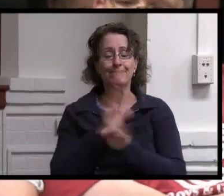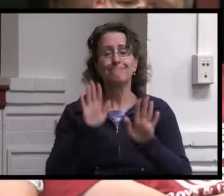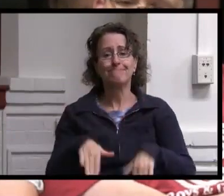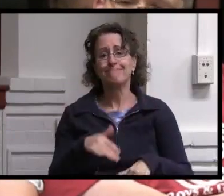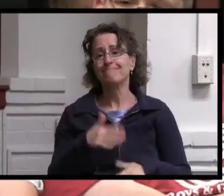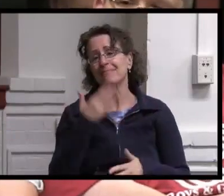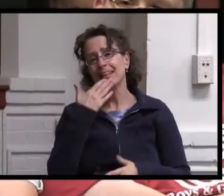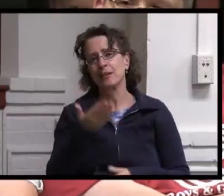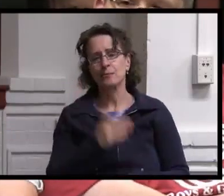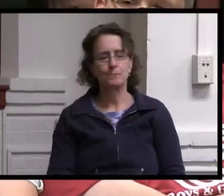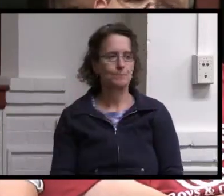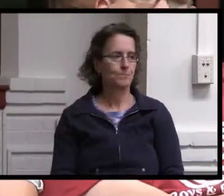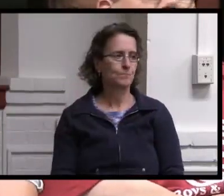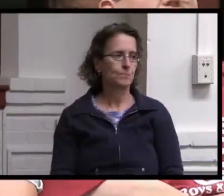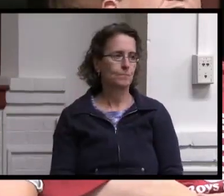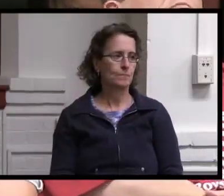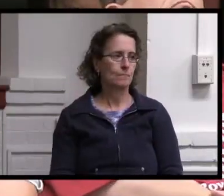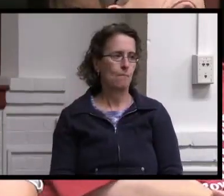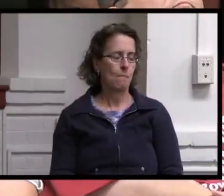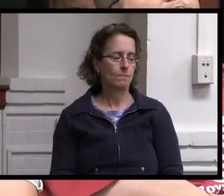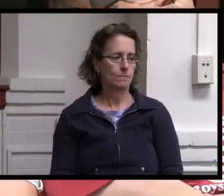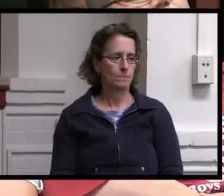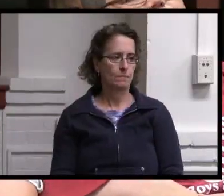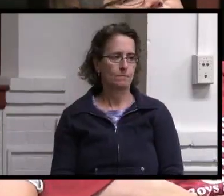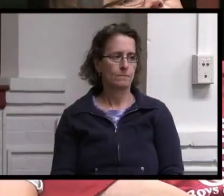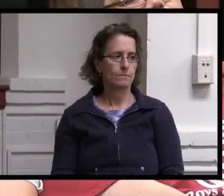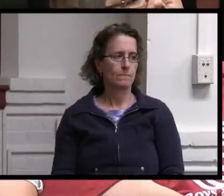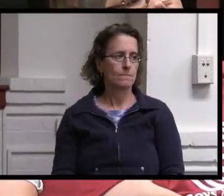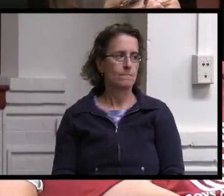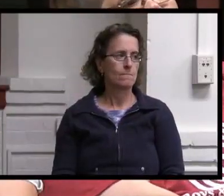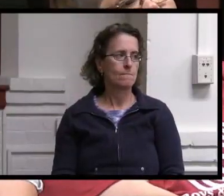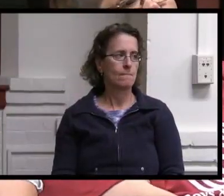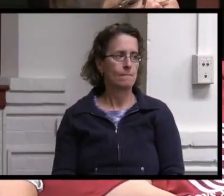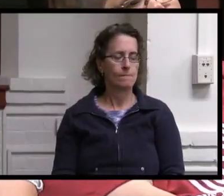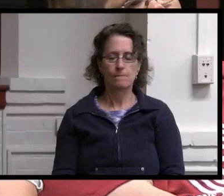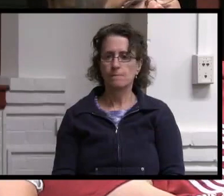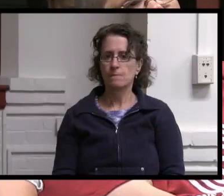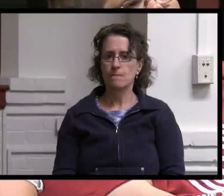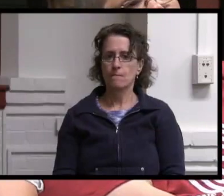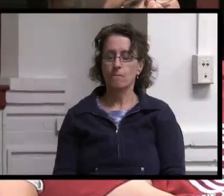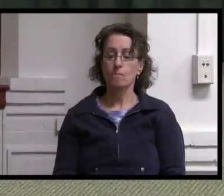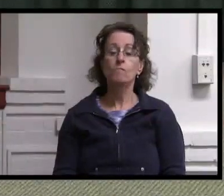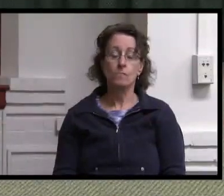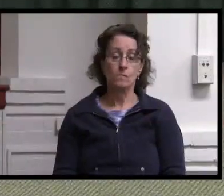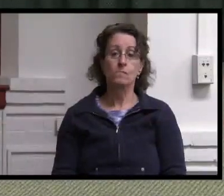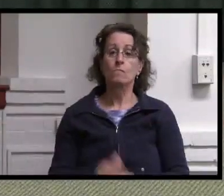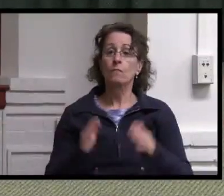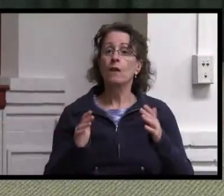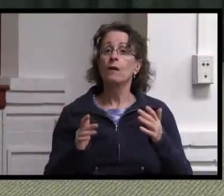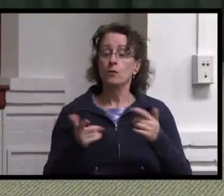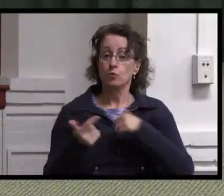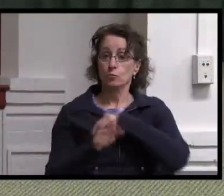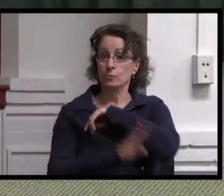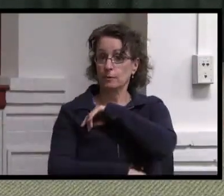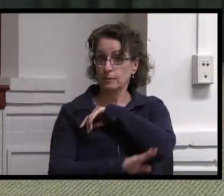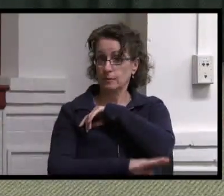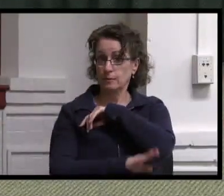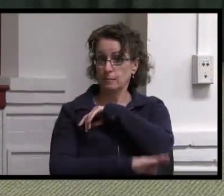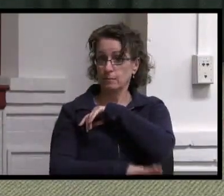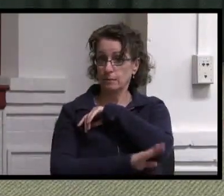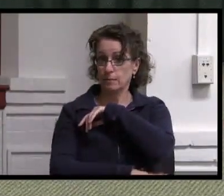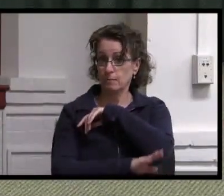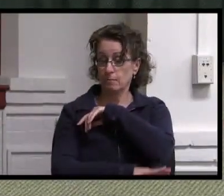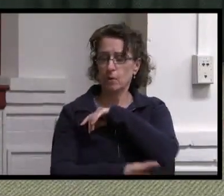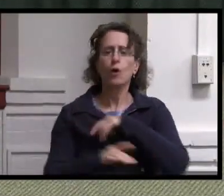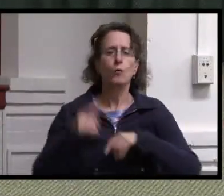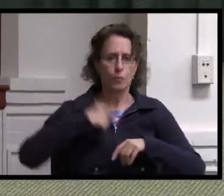Thank you. Thank you so much. Thank you. So I guess the plan is we will come back again to